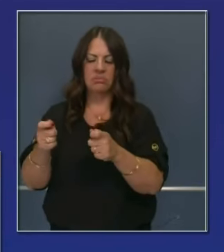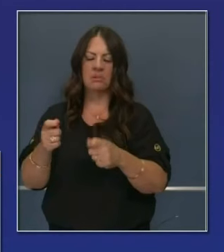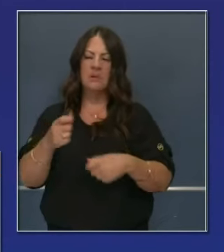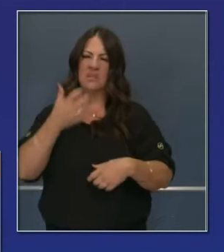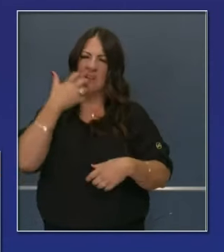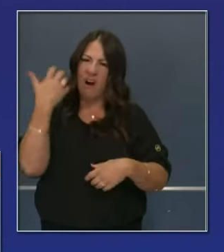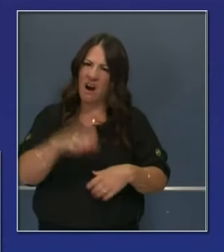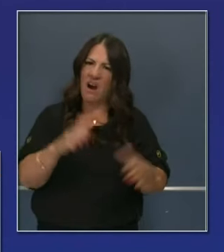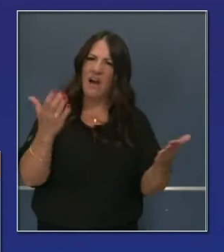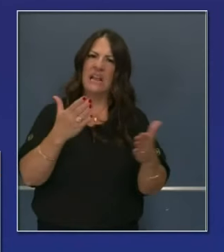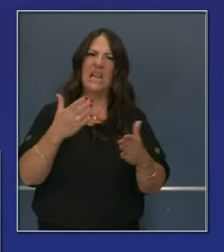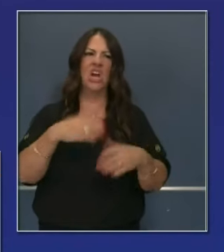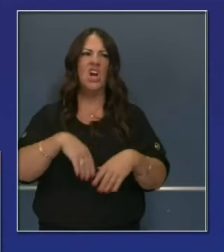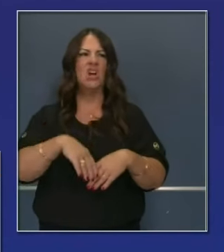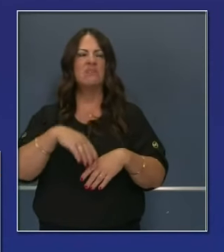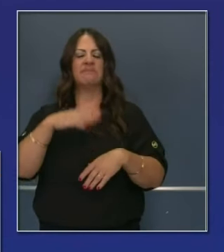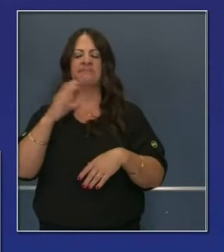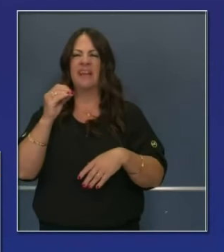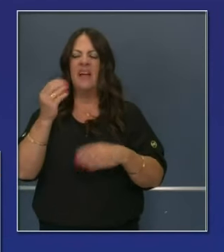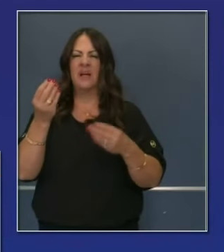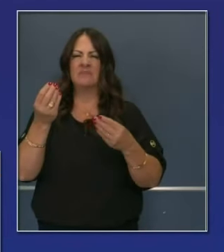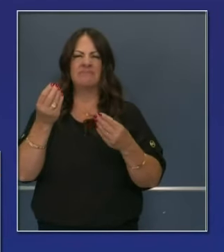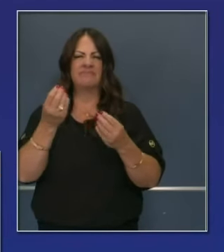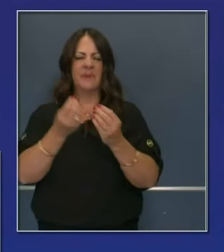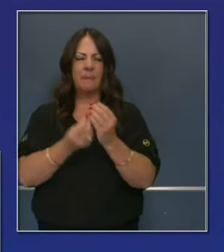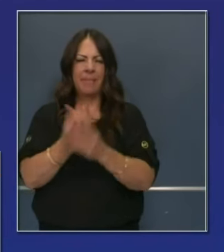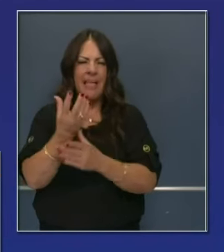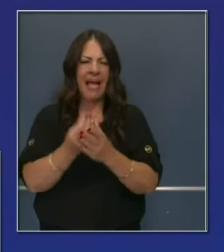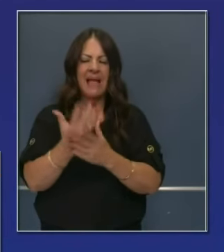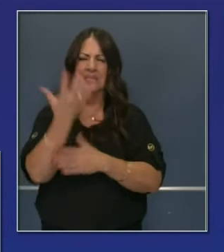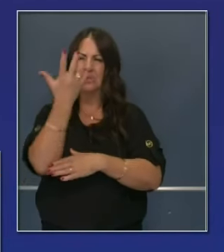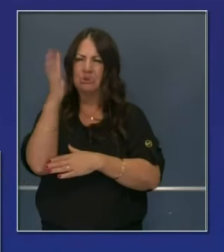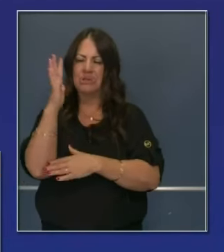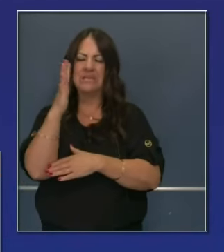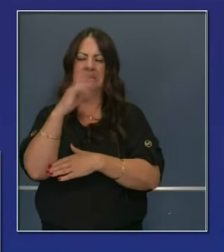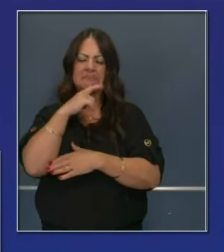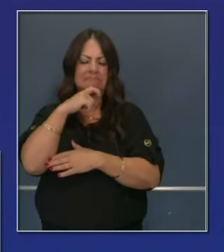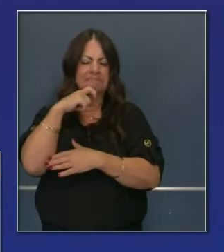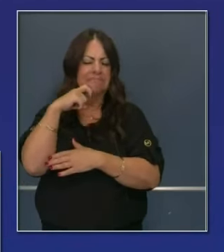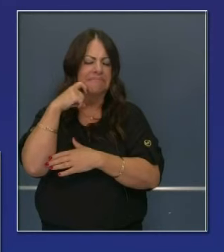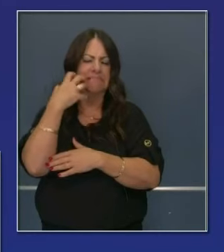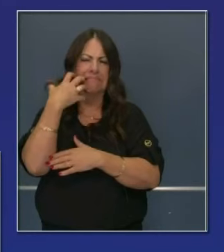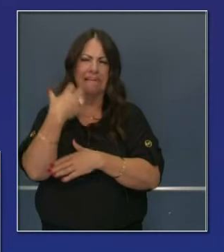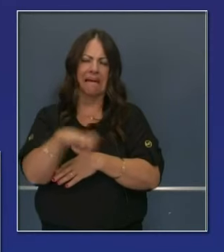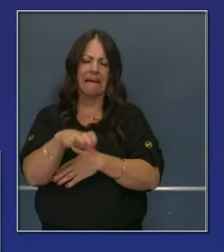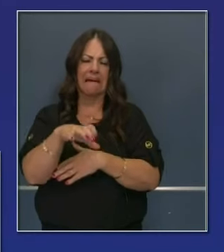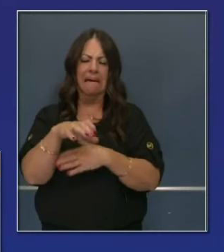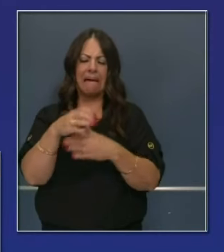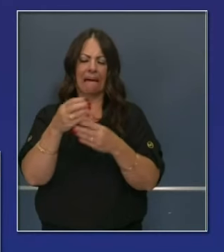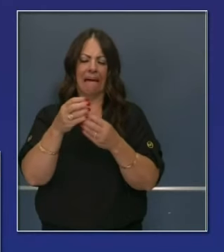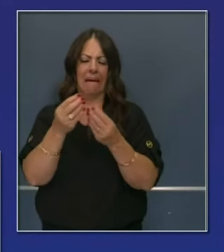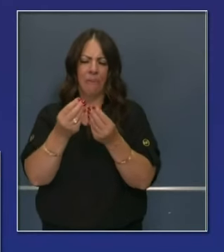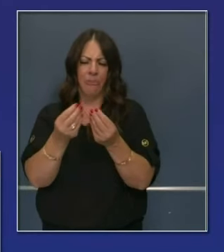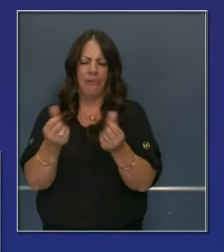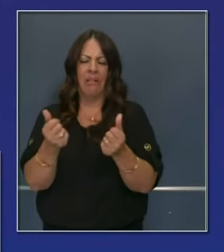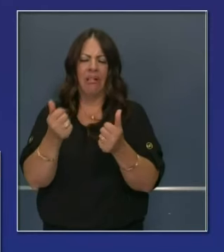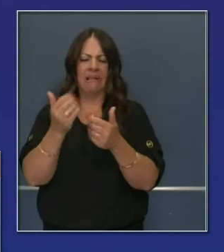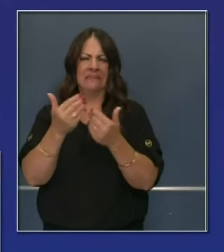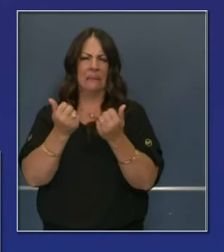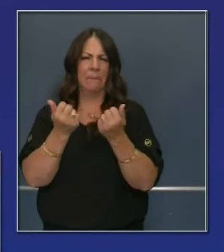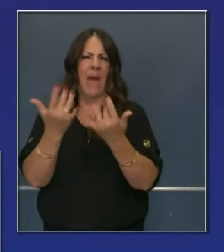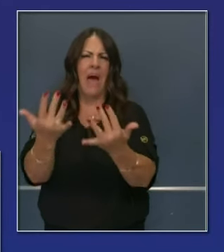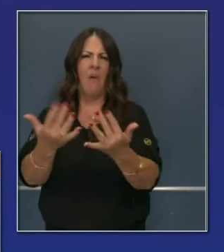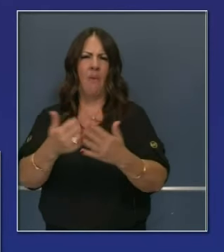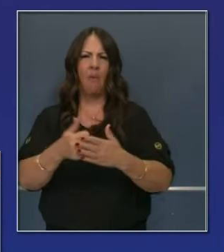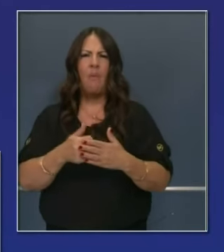drier? 75% contained last week. We're now at 82% contained. We're holding the line, working our partners, the U.S. Forest